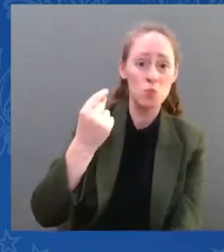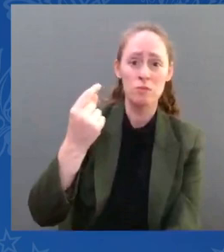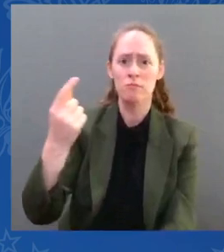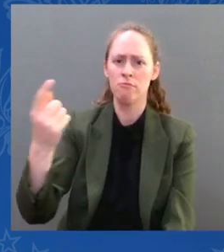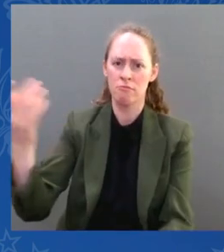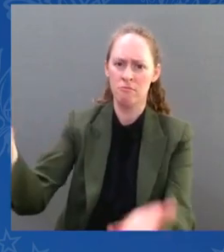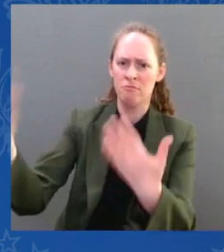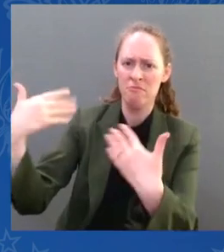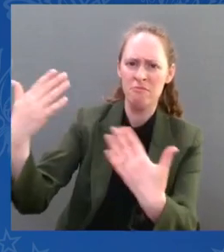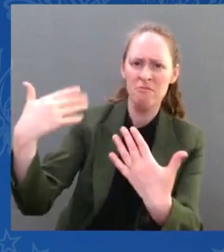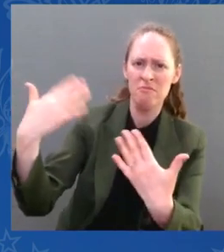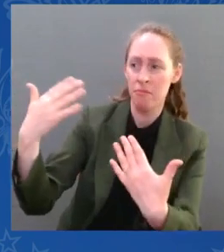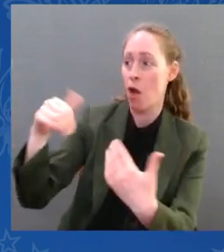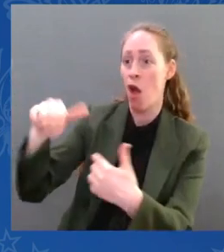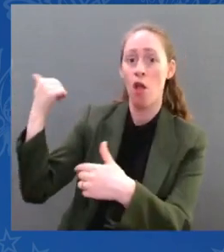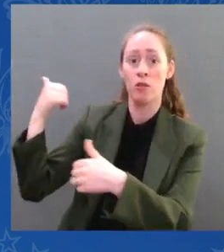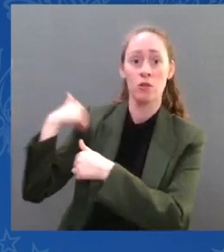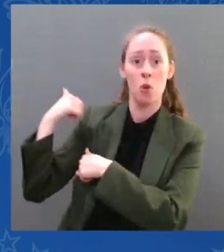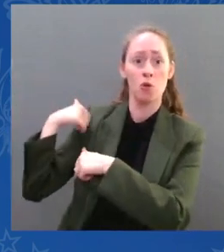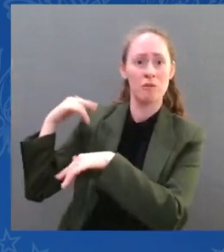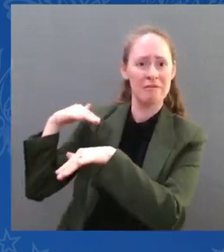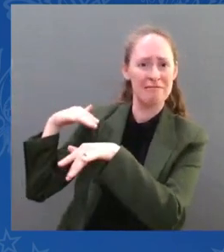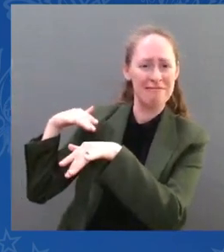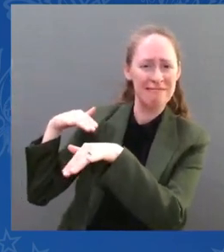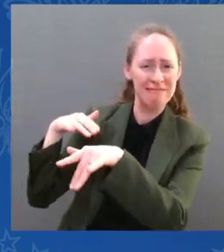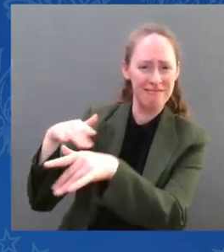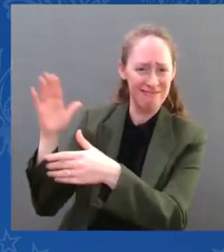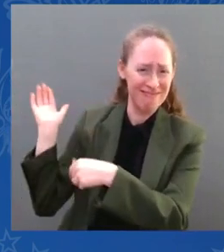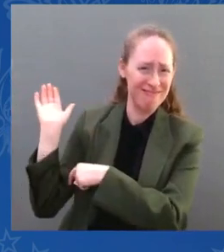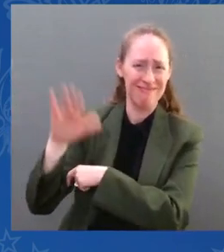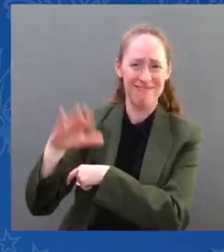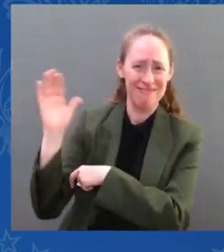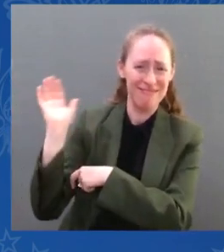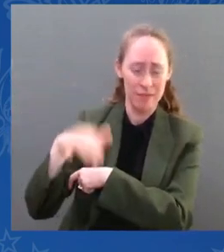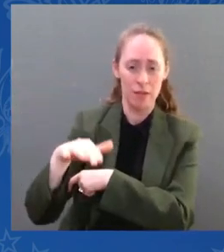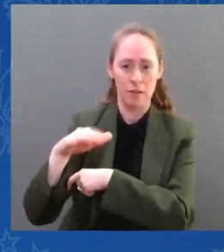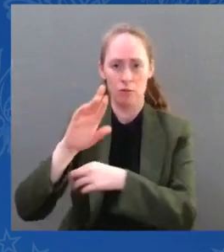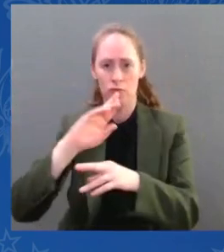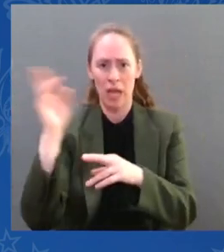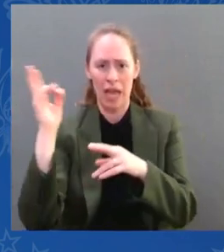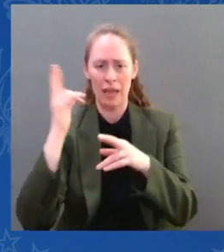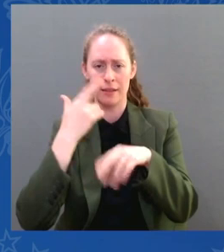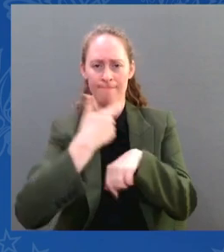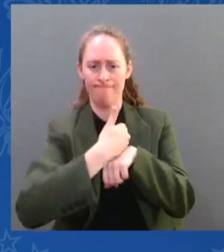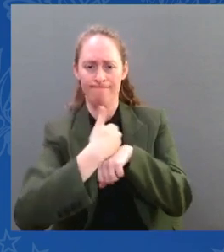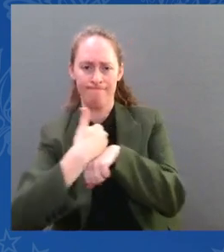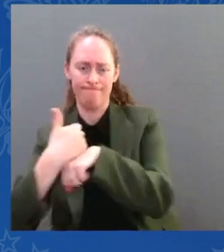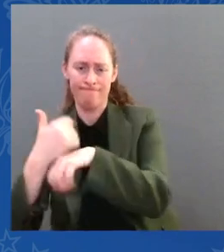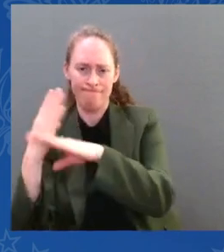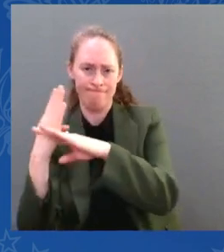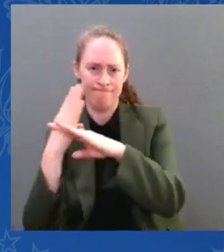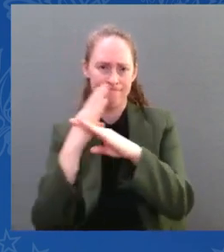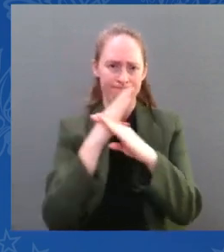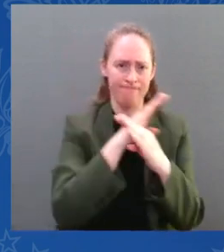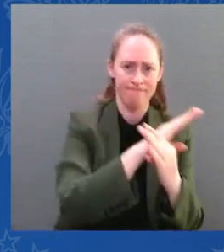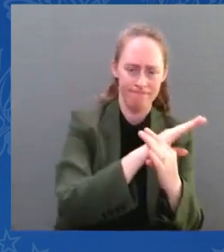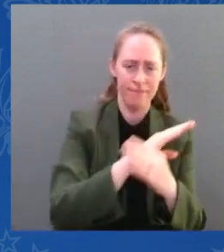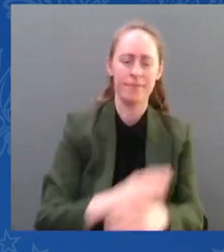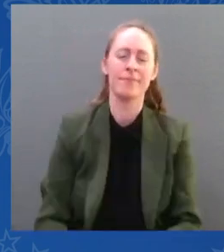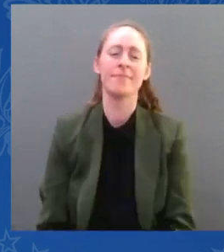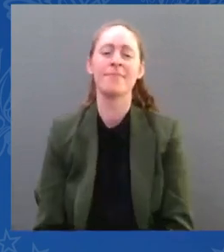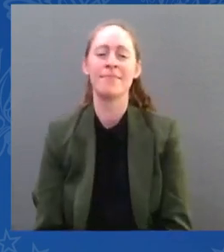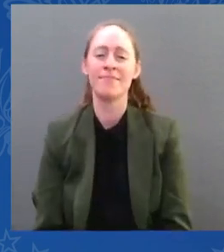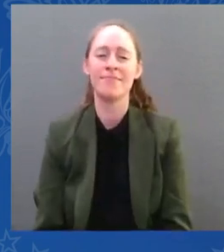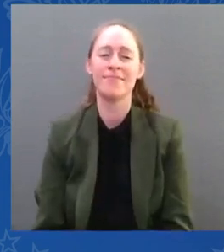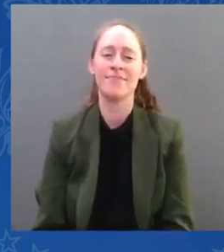by a large tree. From this position, he and the other soldiers engaged the enemy with M16 fire and grenades. As the